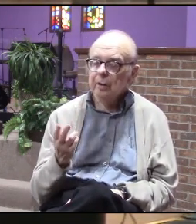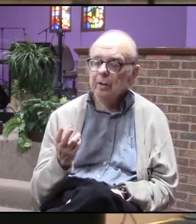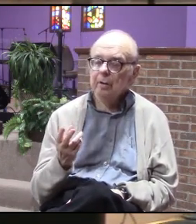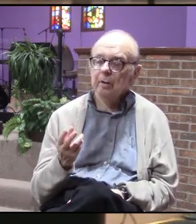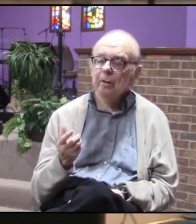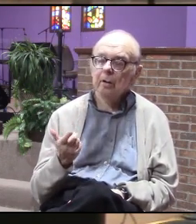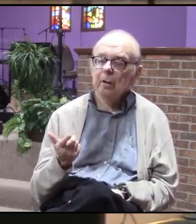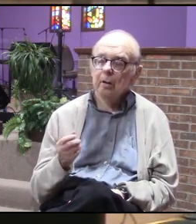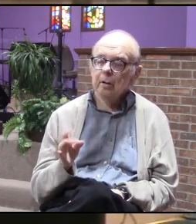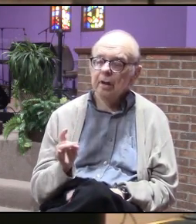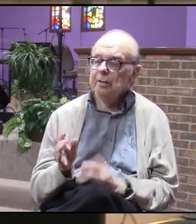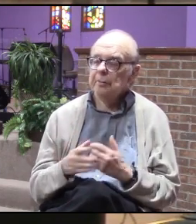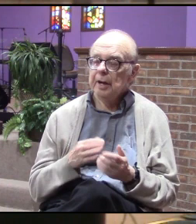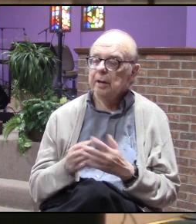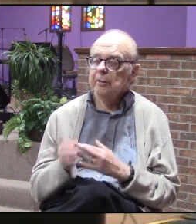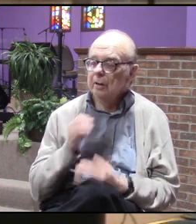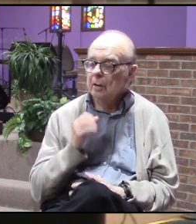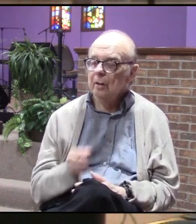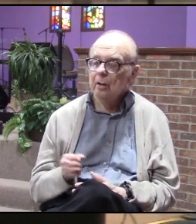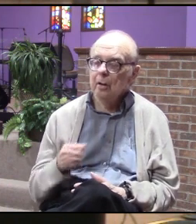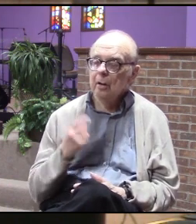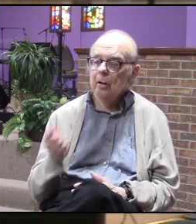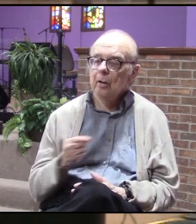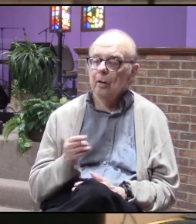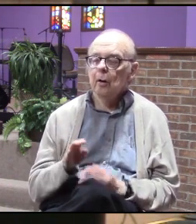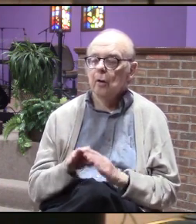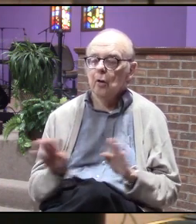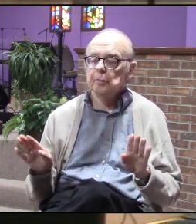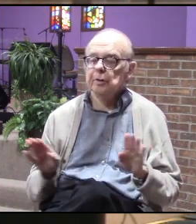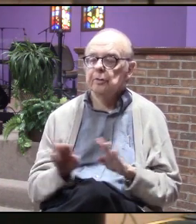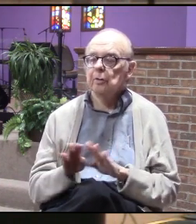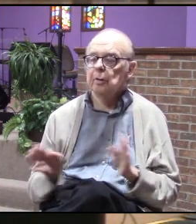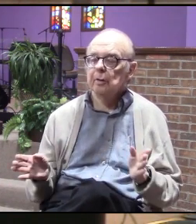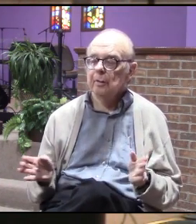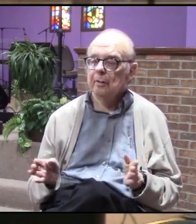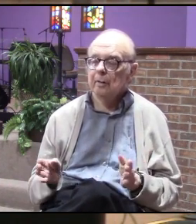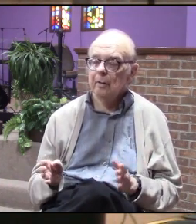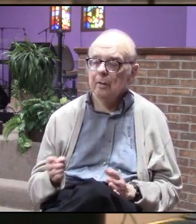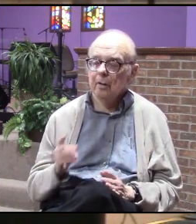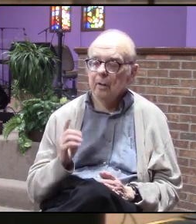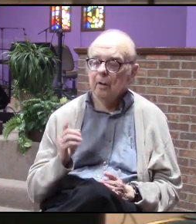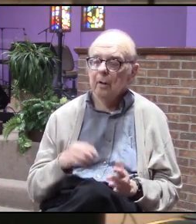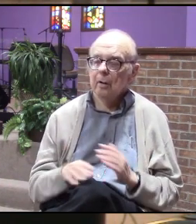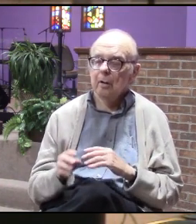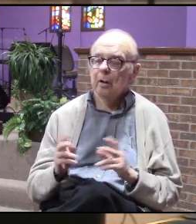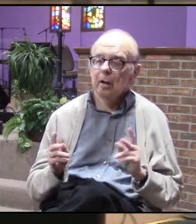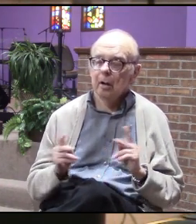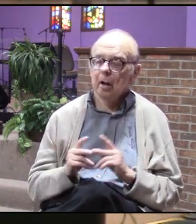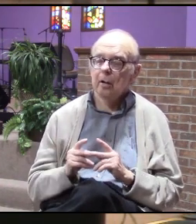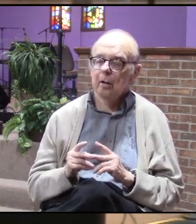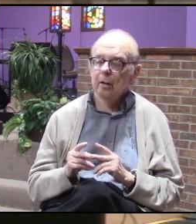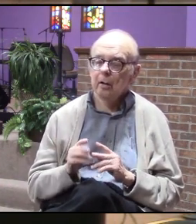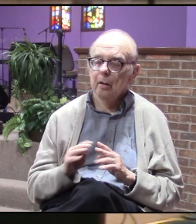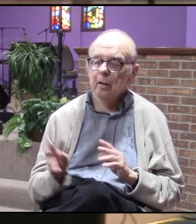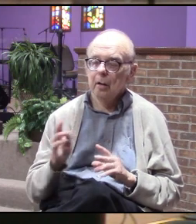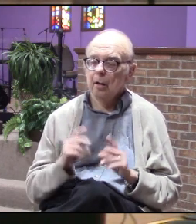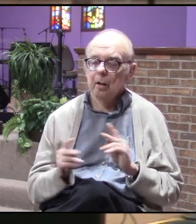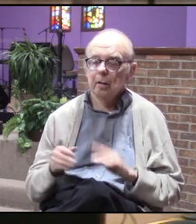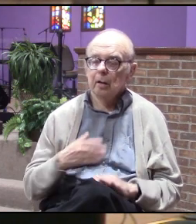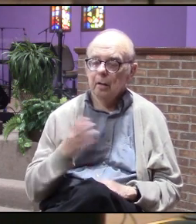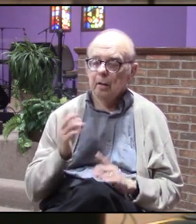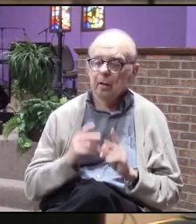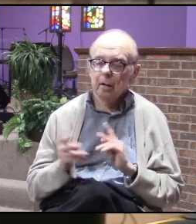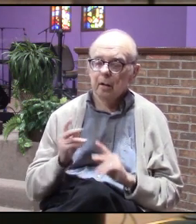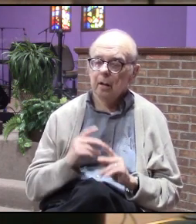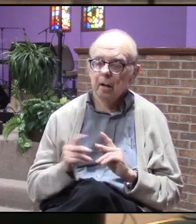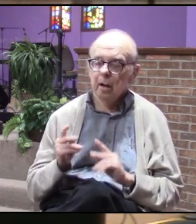or 28 or whatever. I would always open the door. And I'm going to these places and I'm opening the doors for these young people